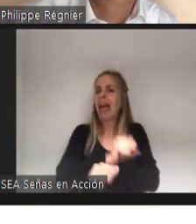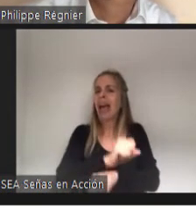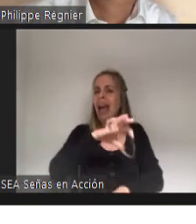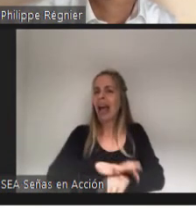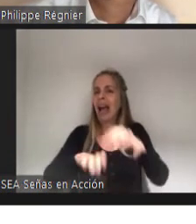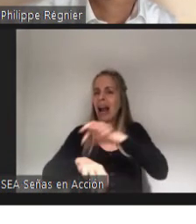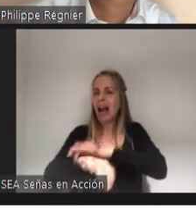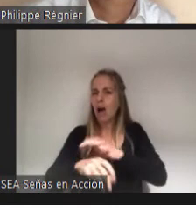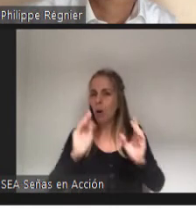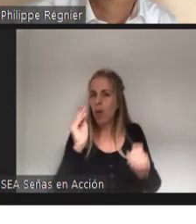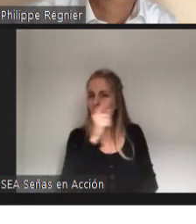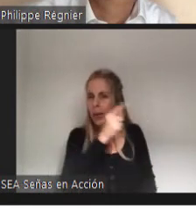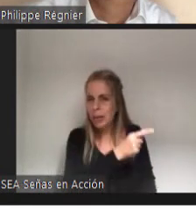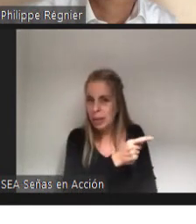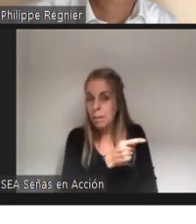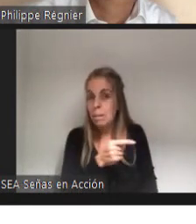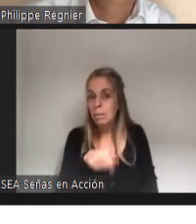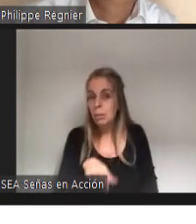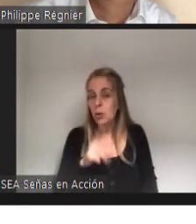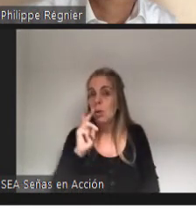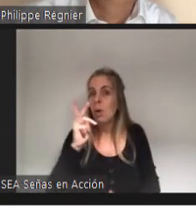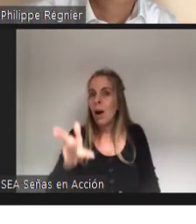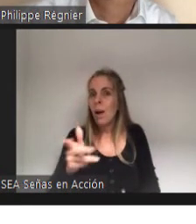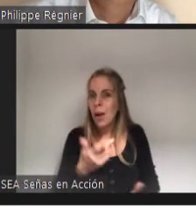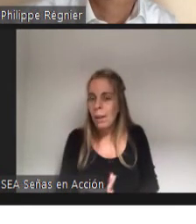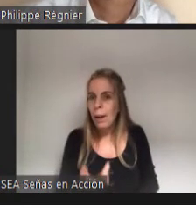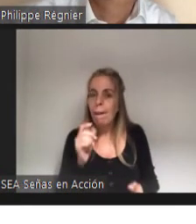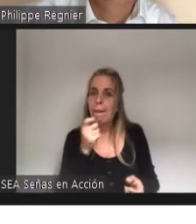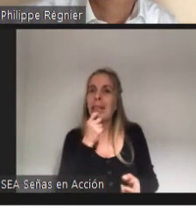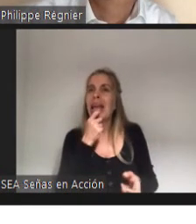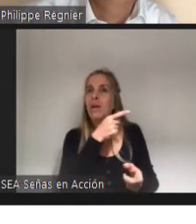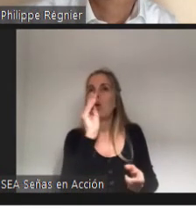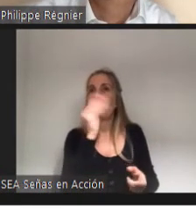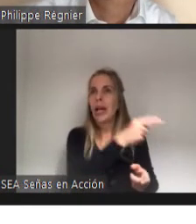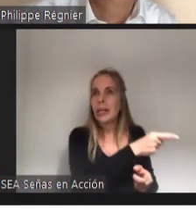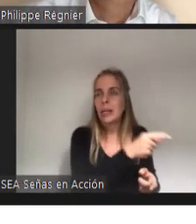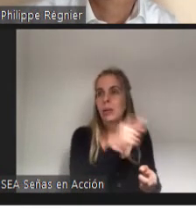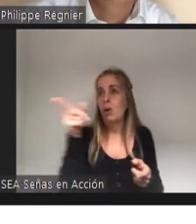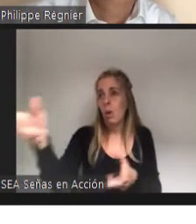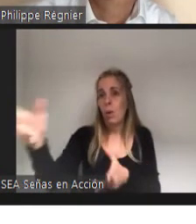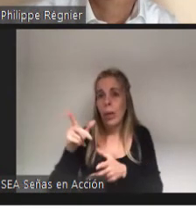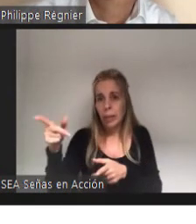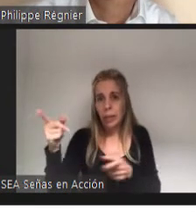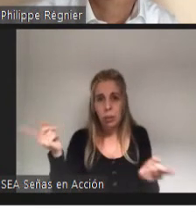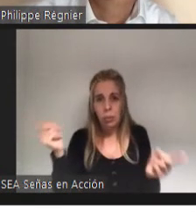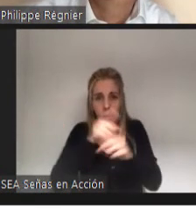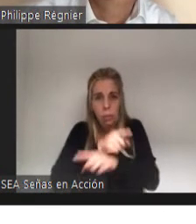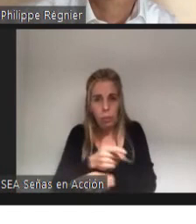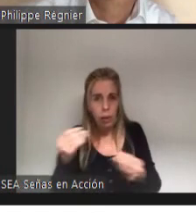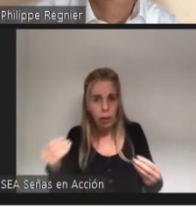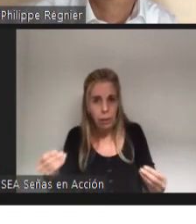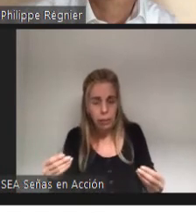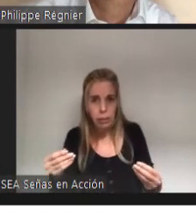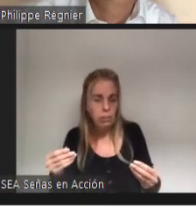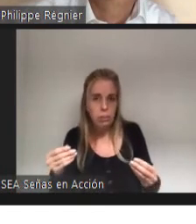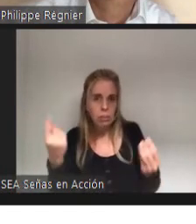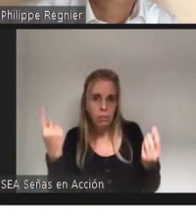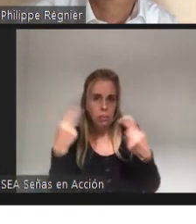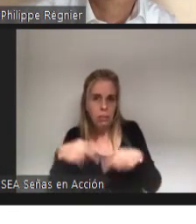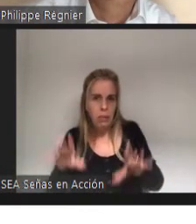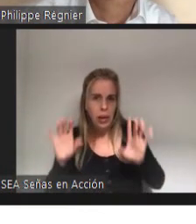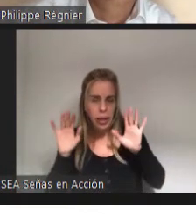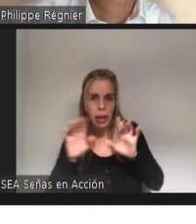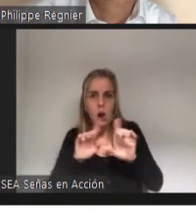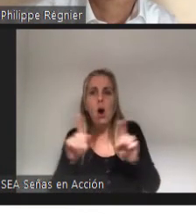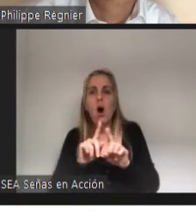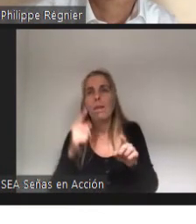and scrabature in Brazil. I mean, in contraposition to what you had to say, far from